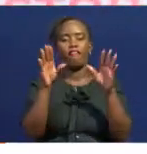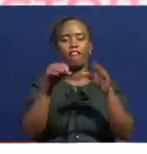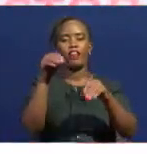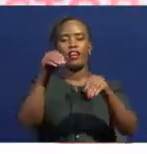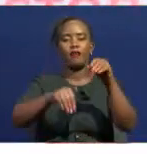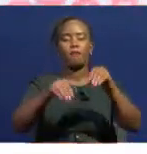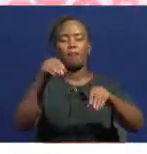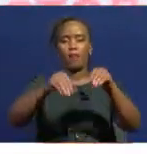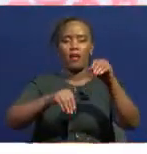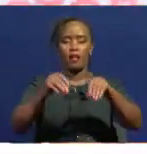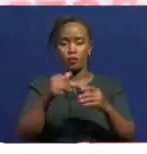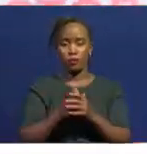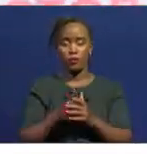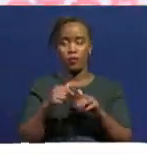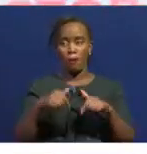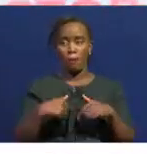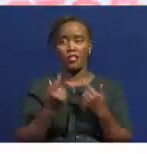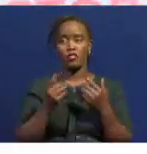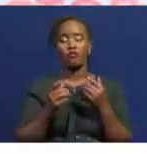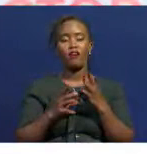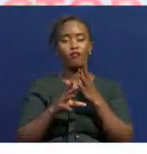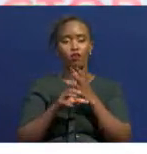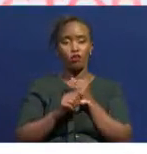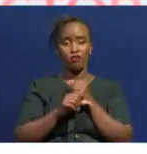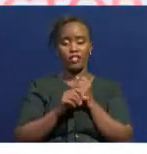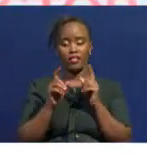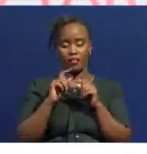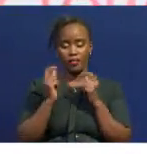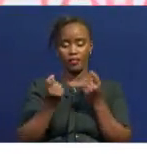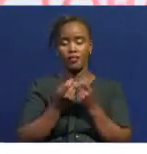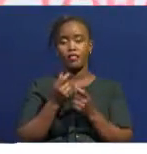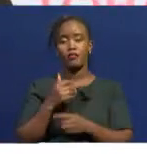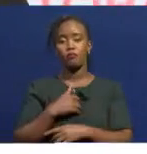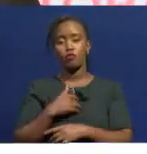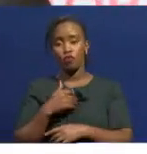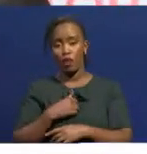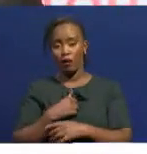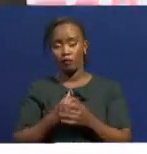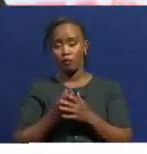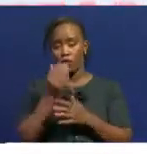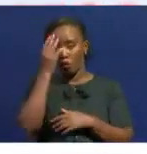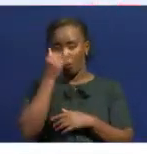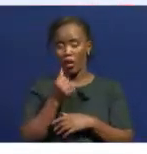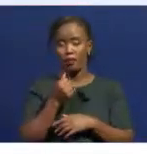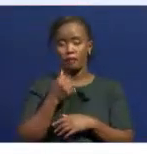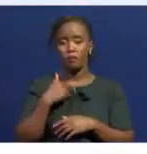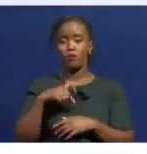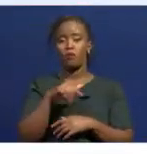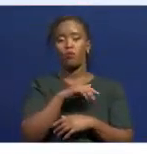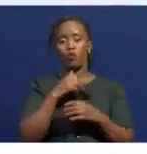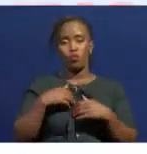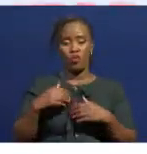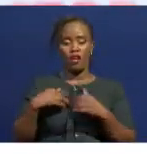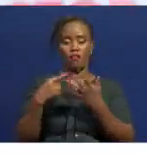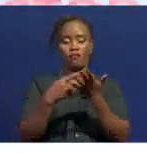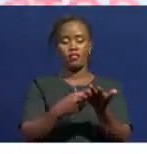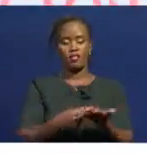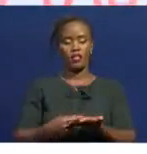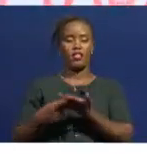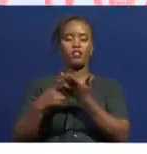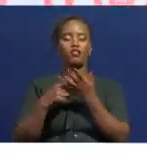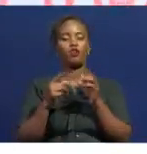in the team that you have before you here, because we have sat down, we have